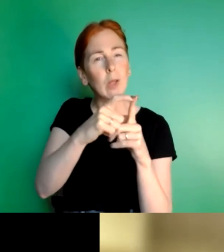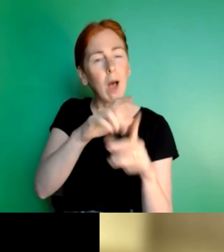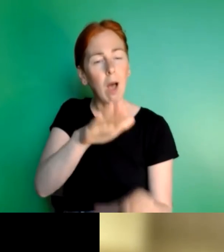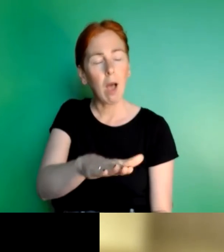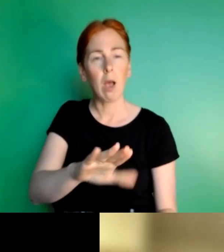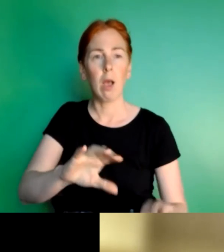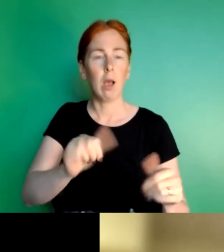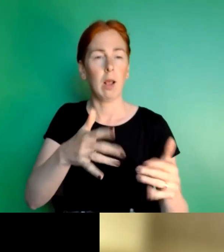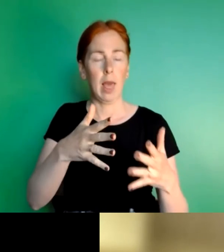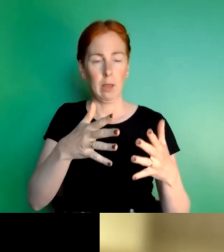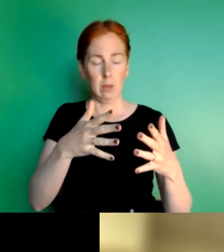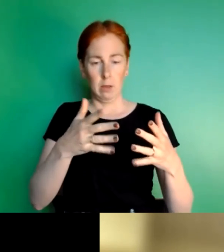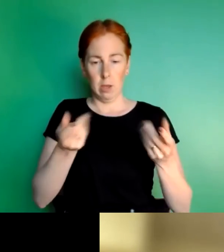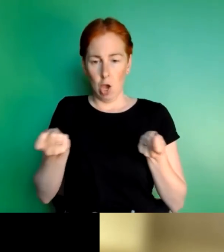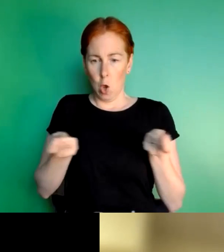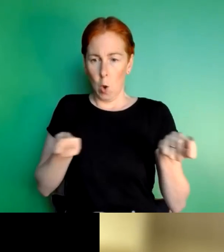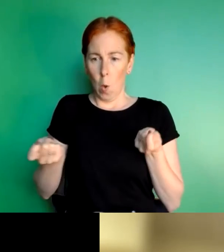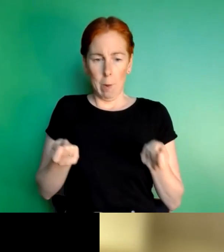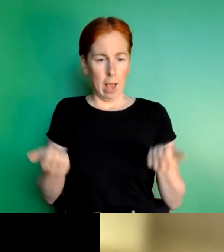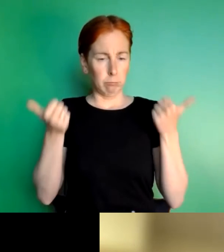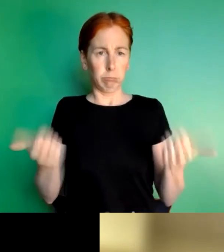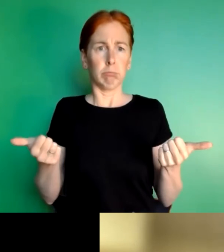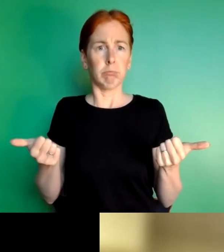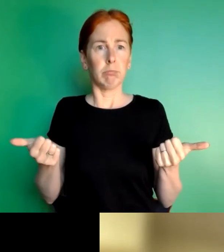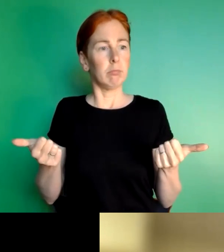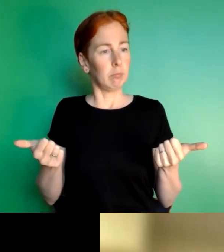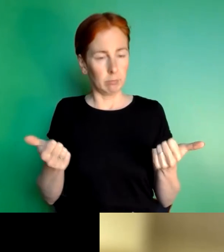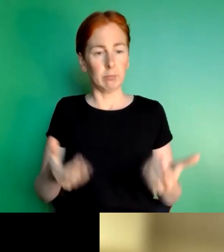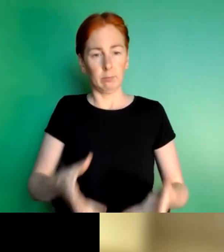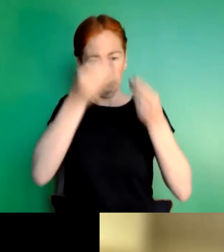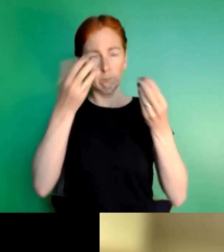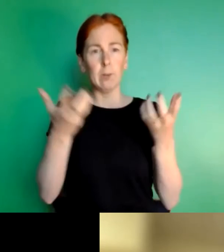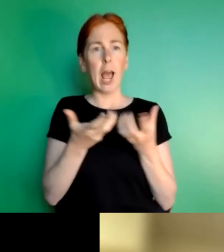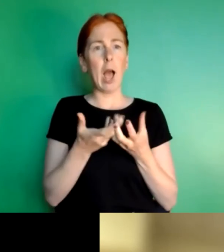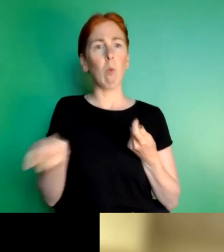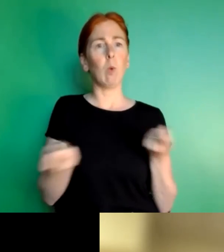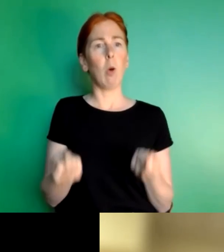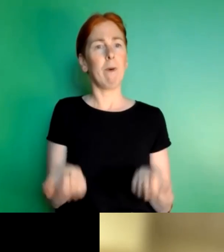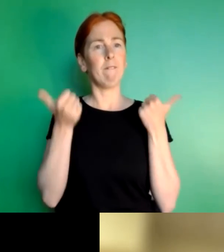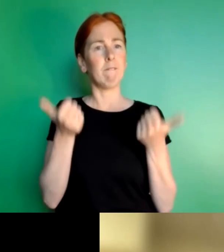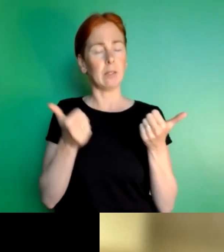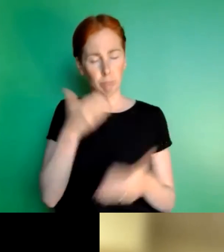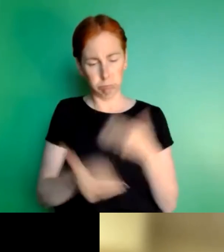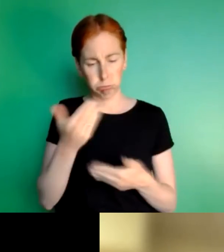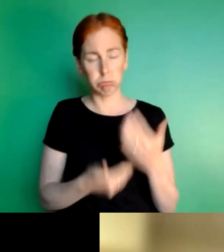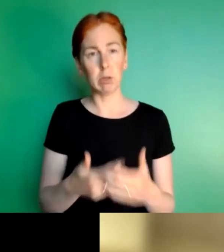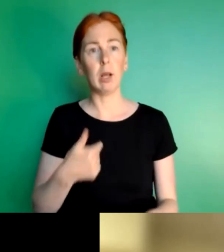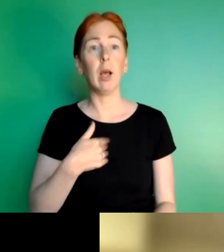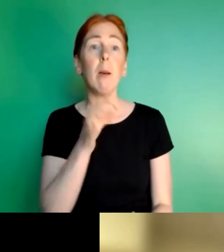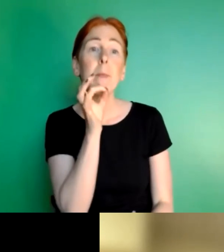I said, you know, I asked them this question: what did you do? How have you ended up in such a positive